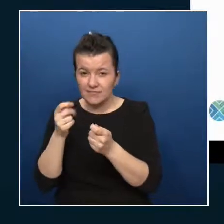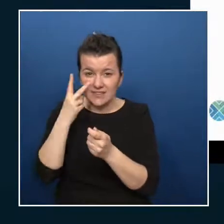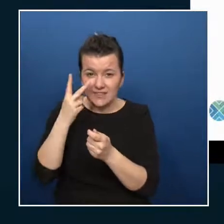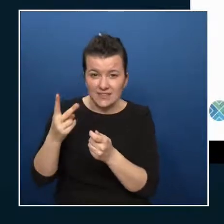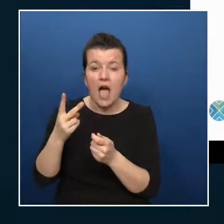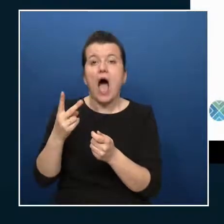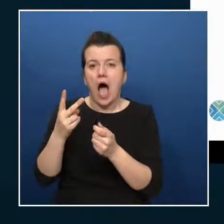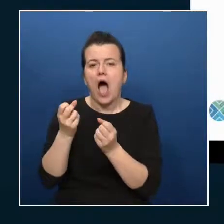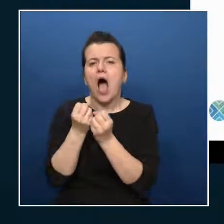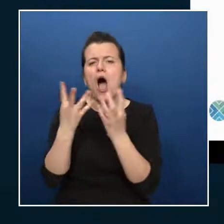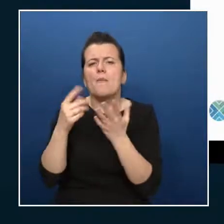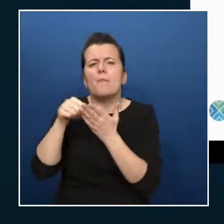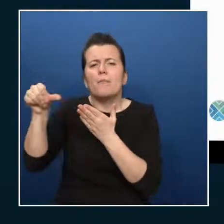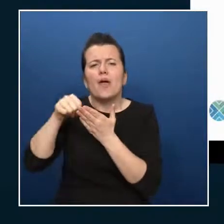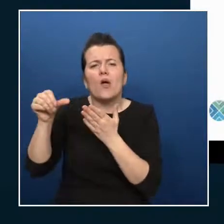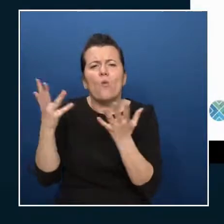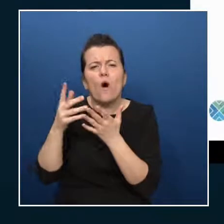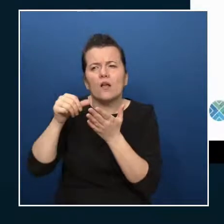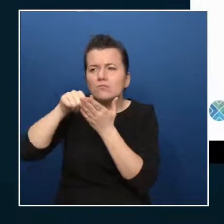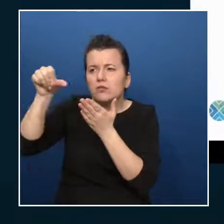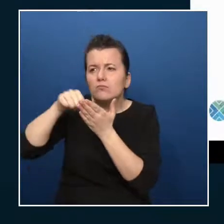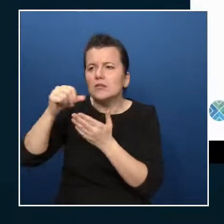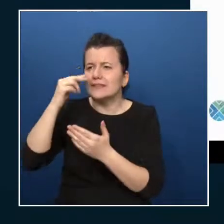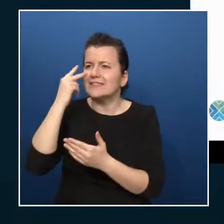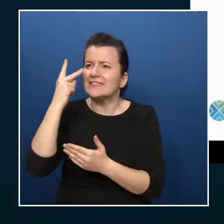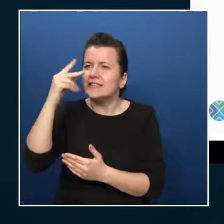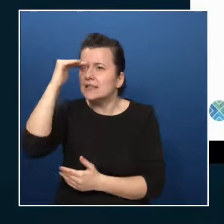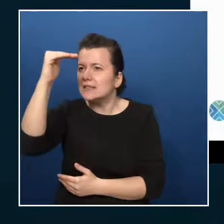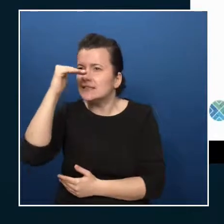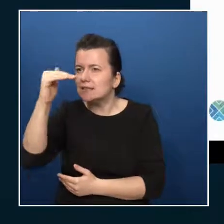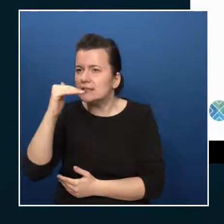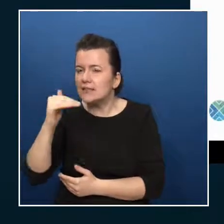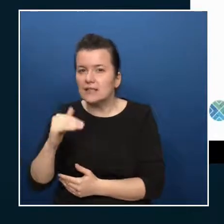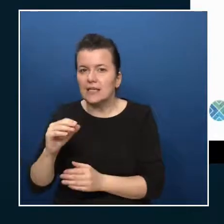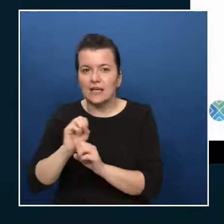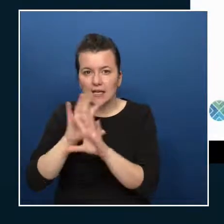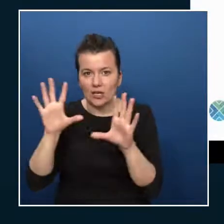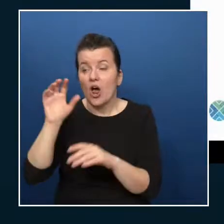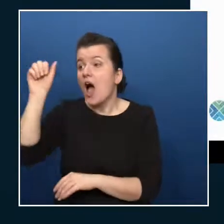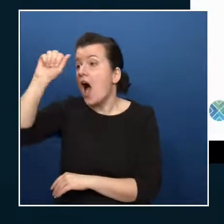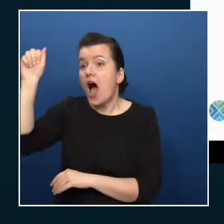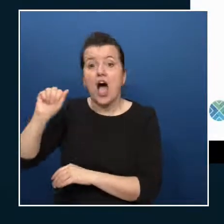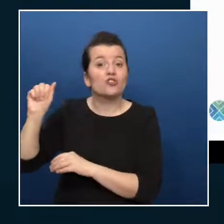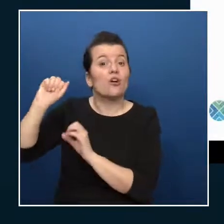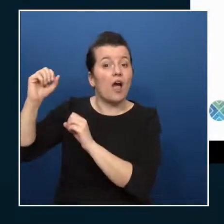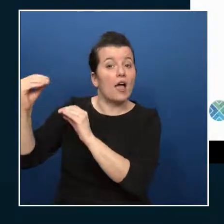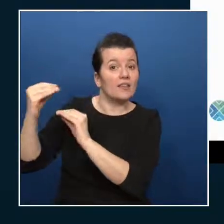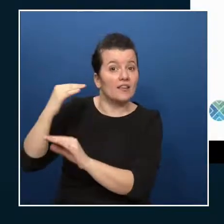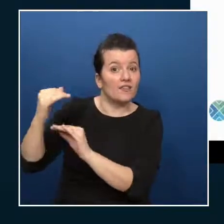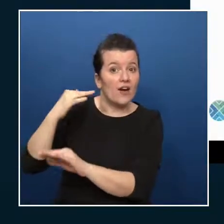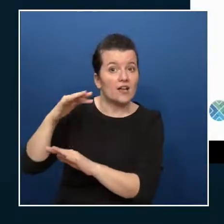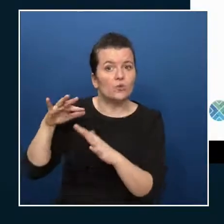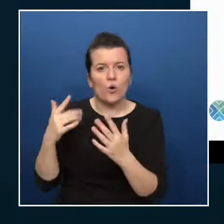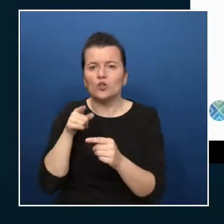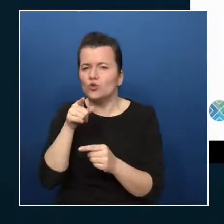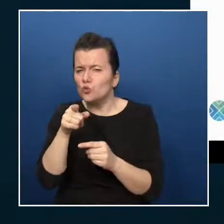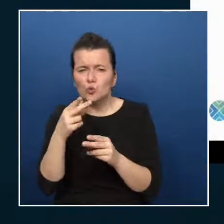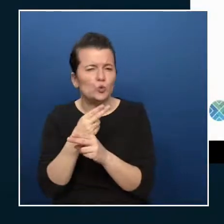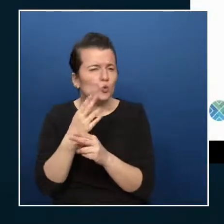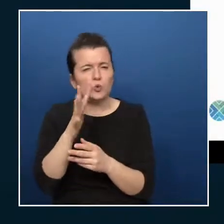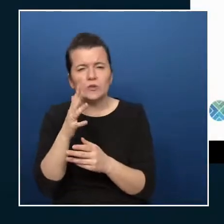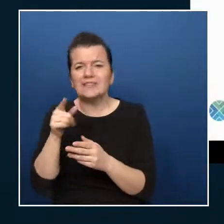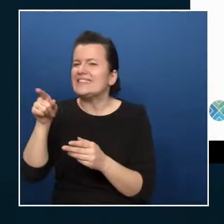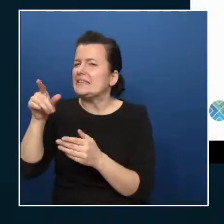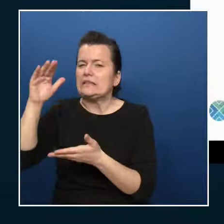going and is integrated with Azure Advisor that advises you on underutilized resources.